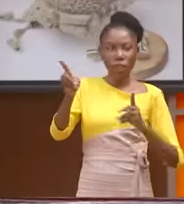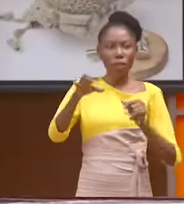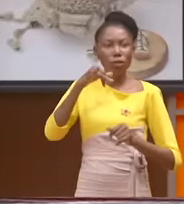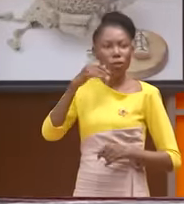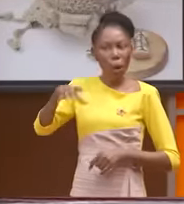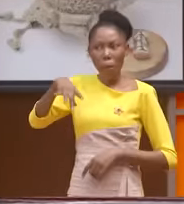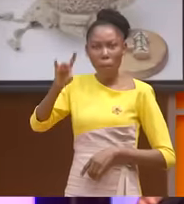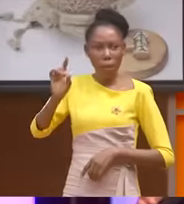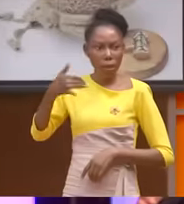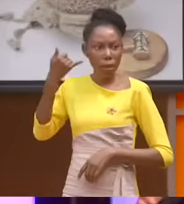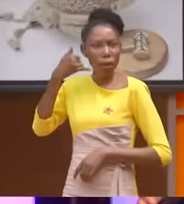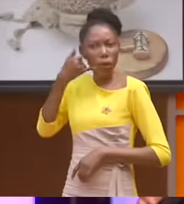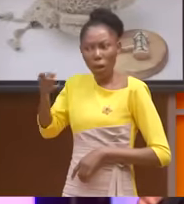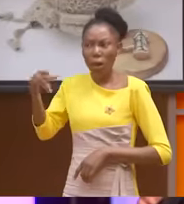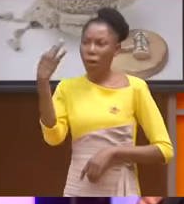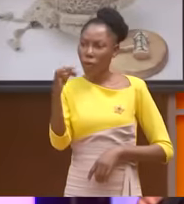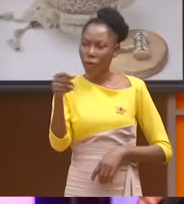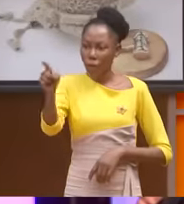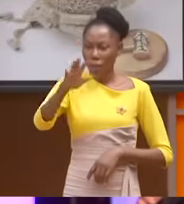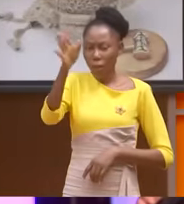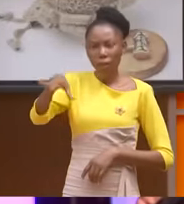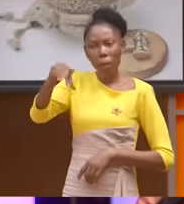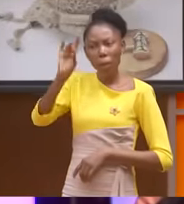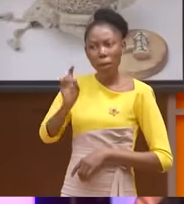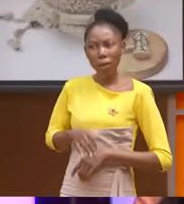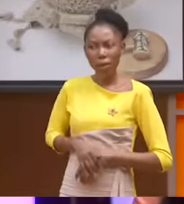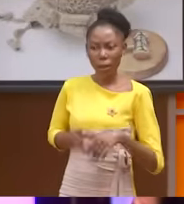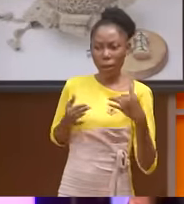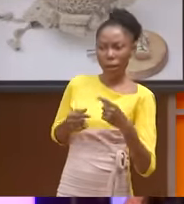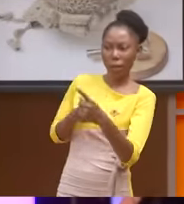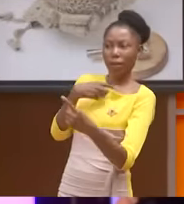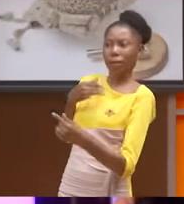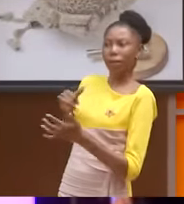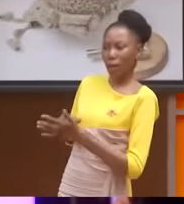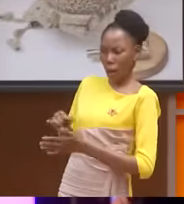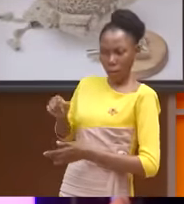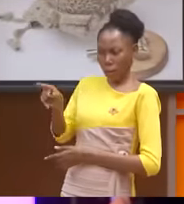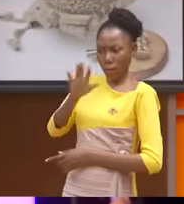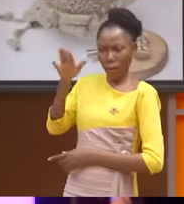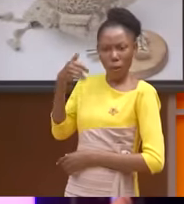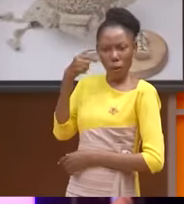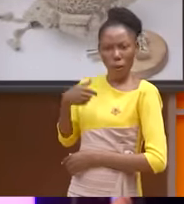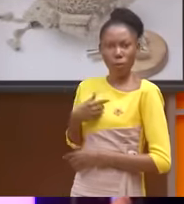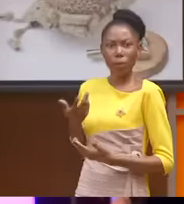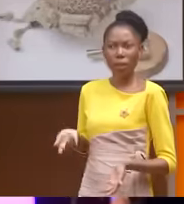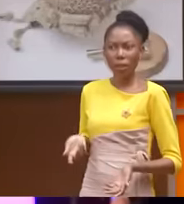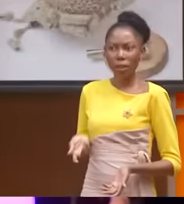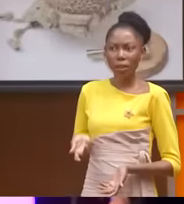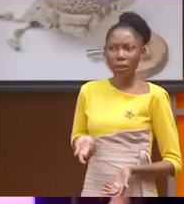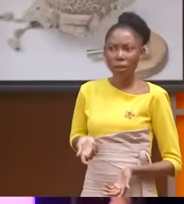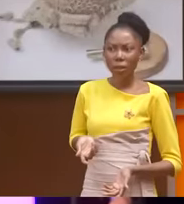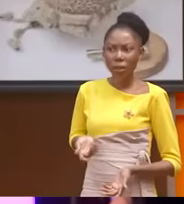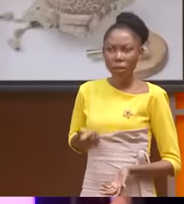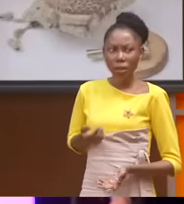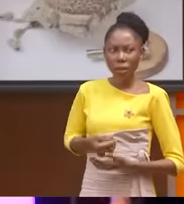call. Stop lying. No, you didn't pick. Which pick? He did not call. When he called, I went to the market. Wait. So only for me to come out and